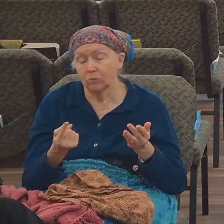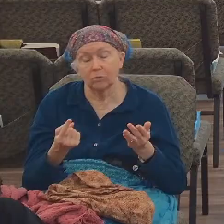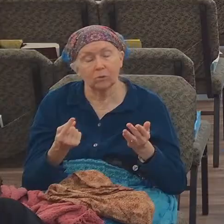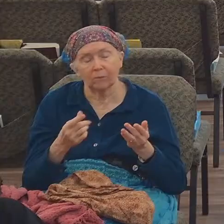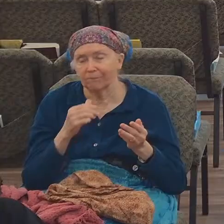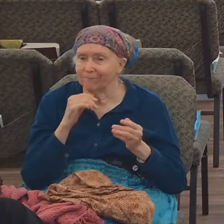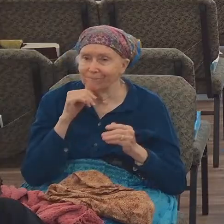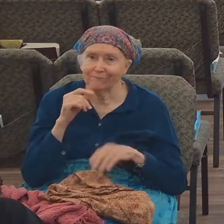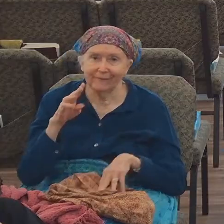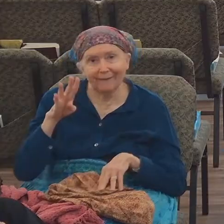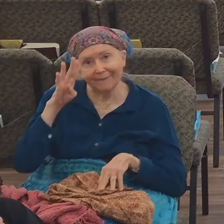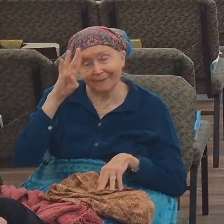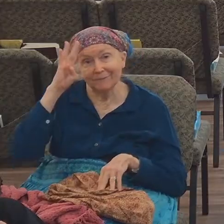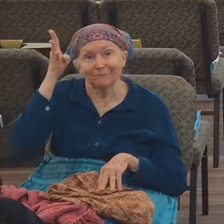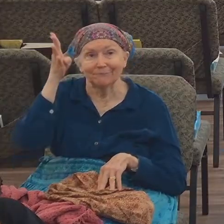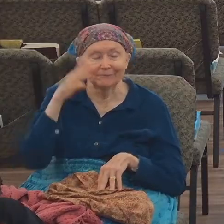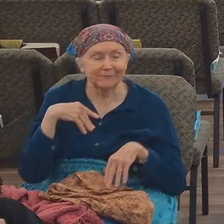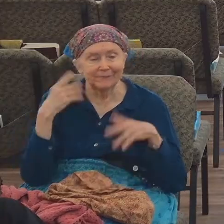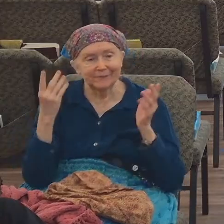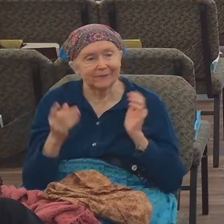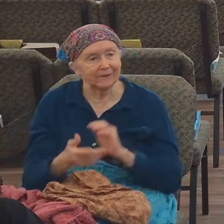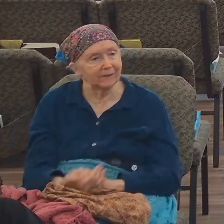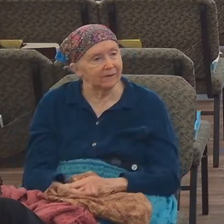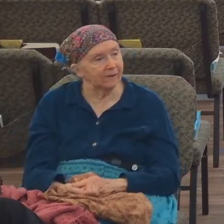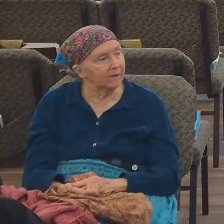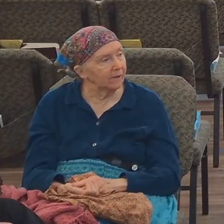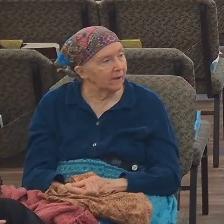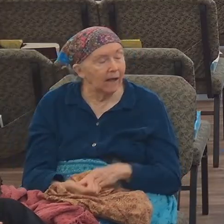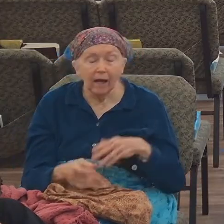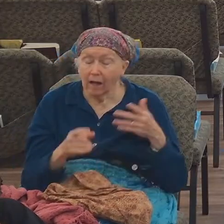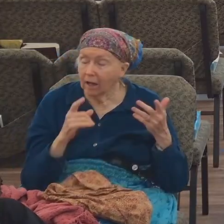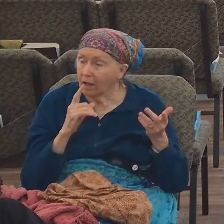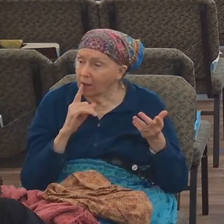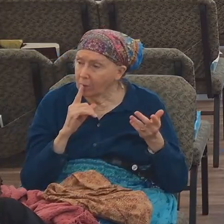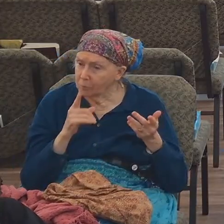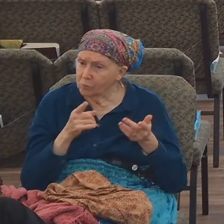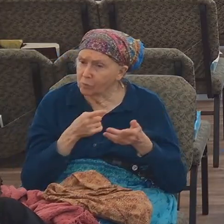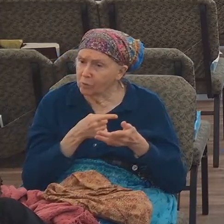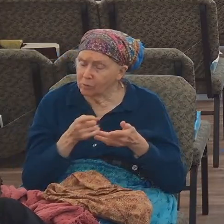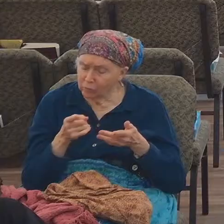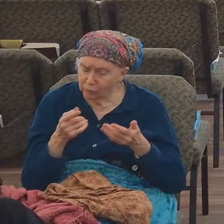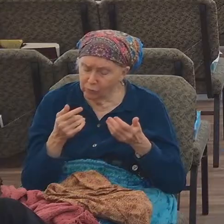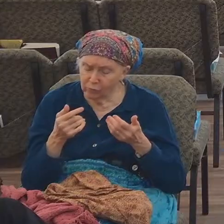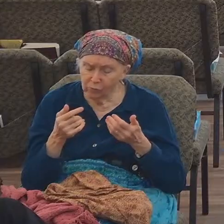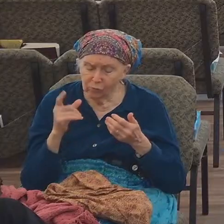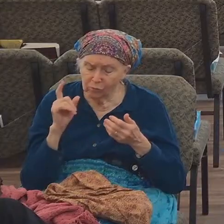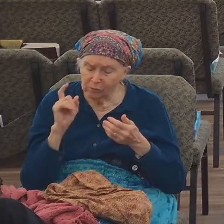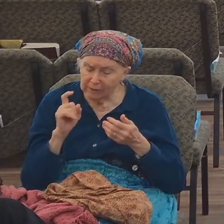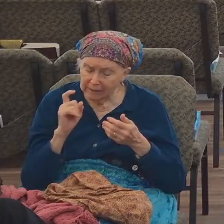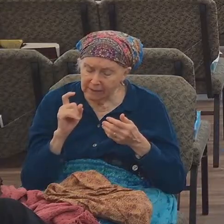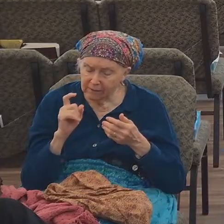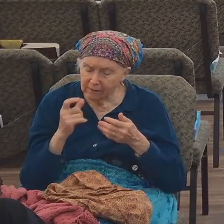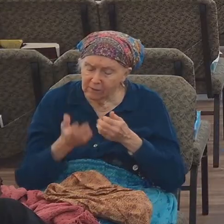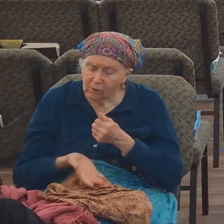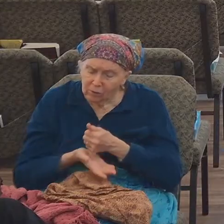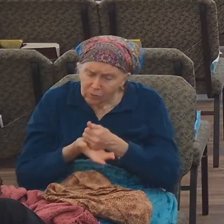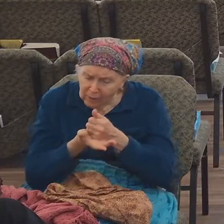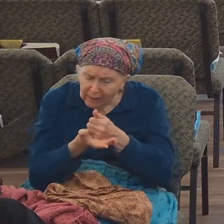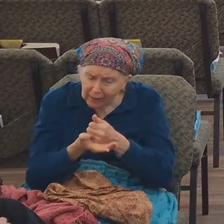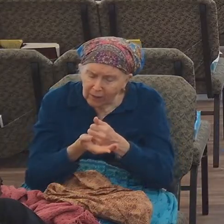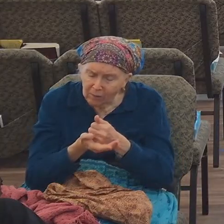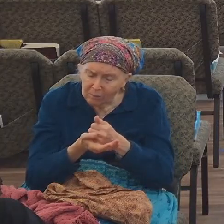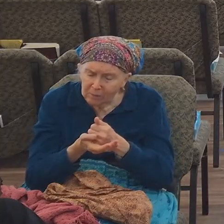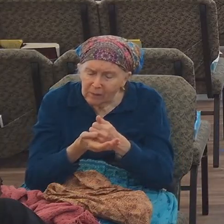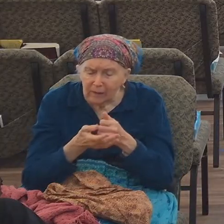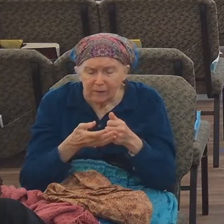I'm sure you've all been, trying to help someone see something, and man, you just put everything you got into it, and you're just trying to